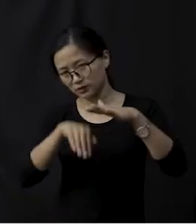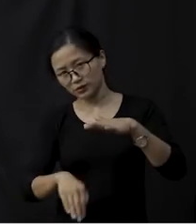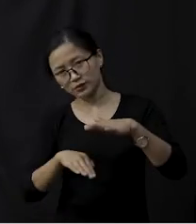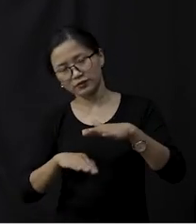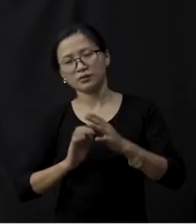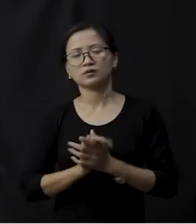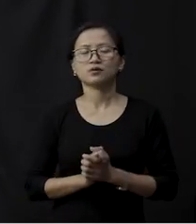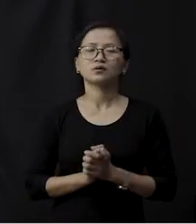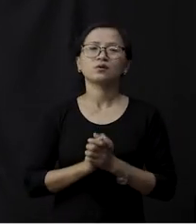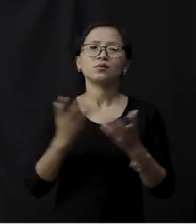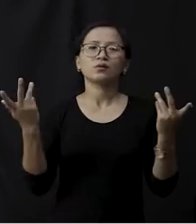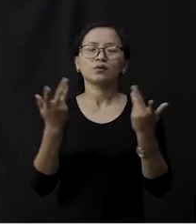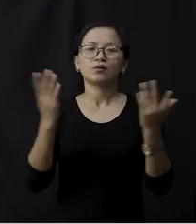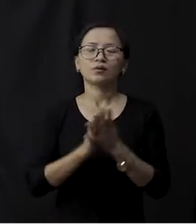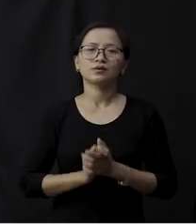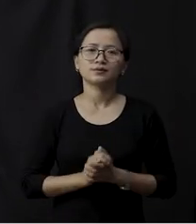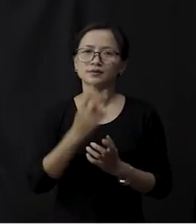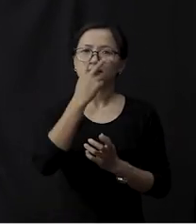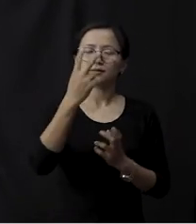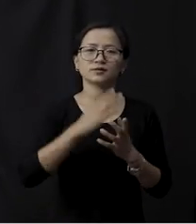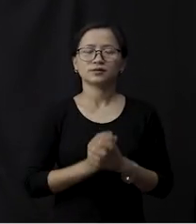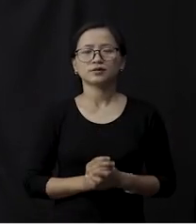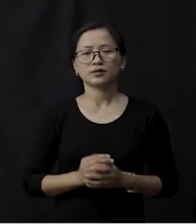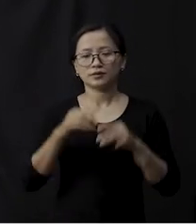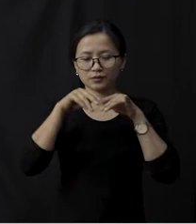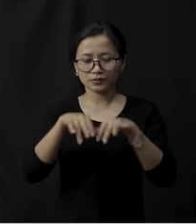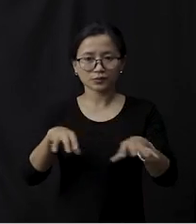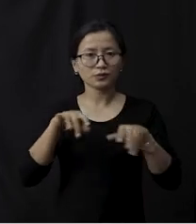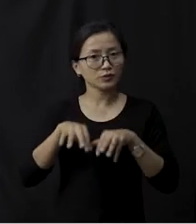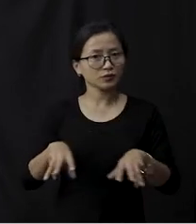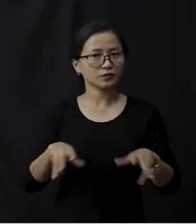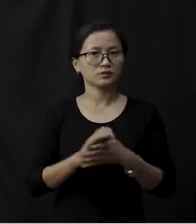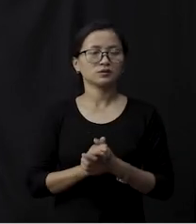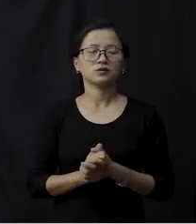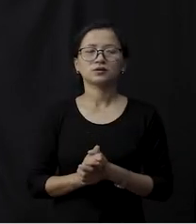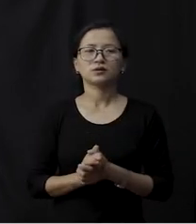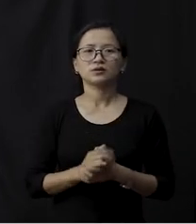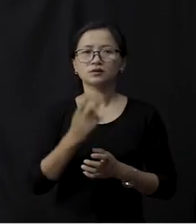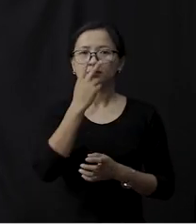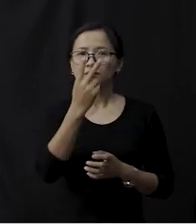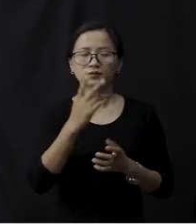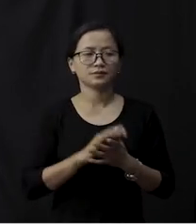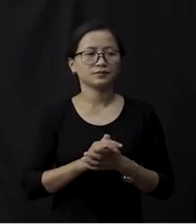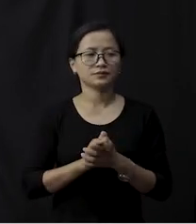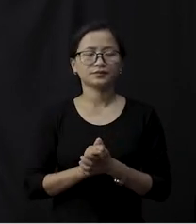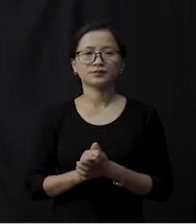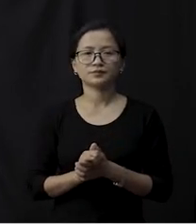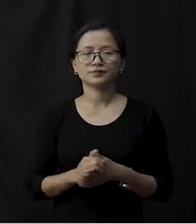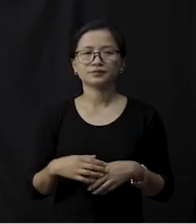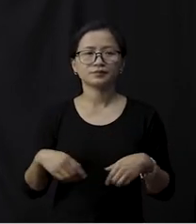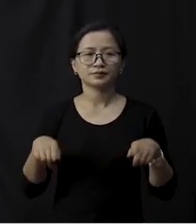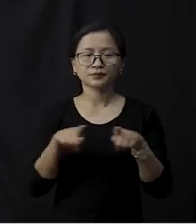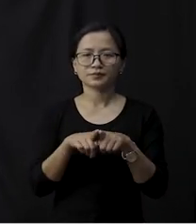of the ground where we can see the roots here, it is called the roots, okay, roots.